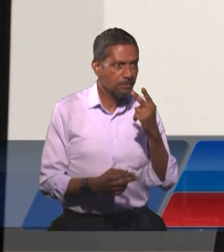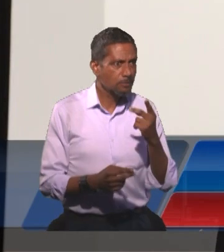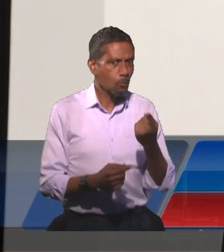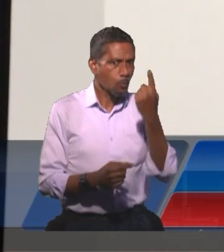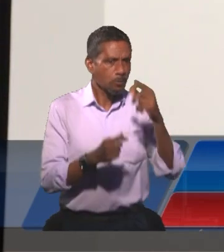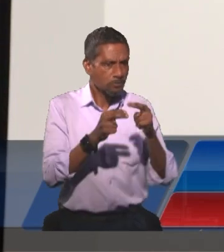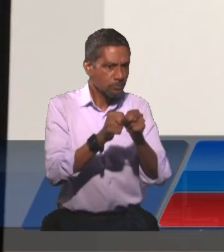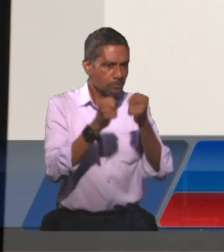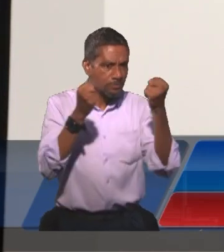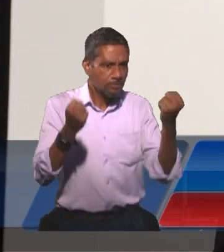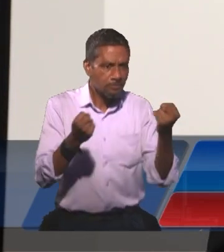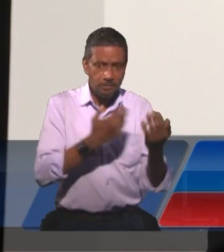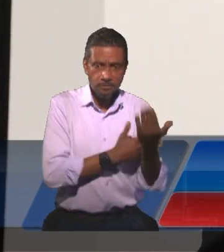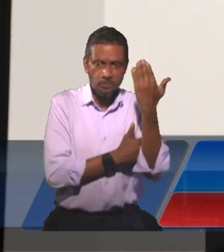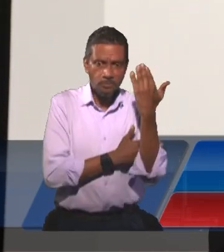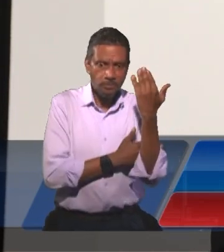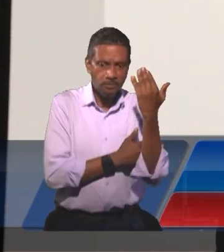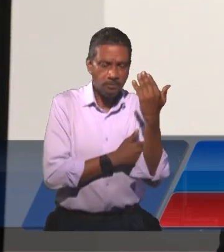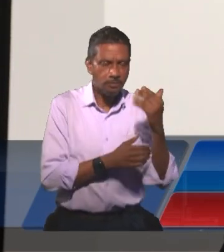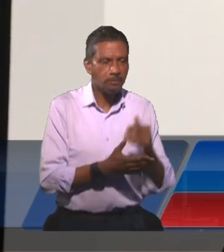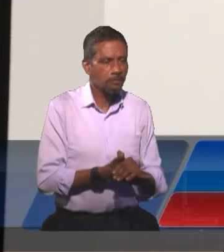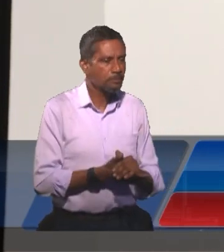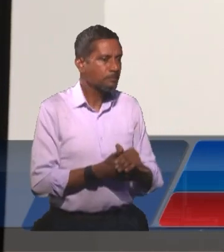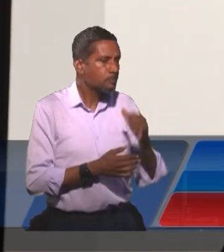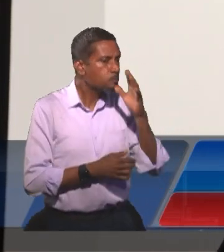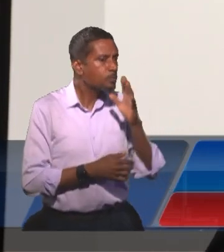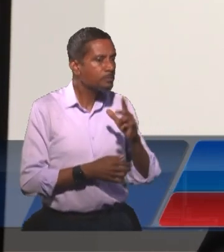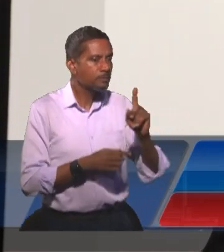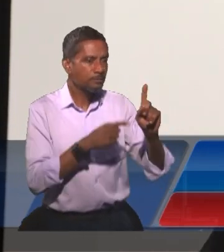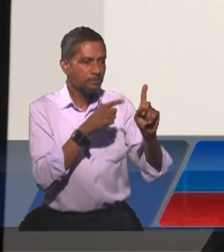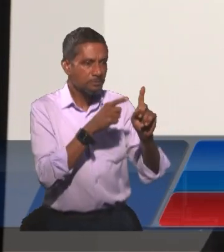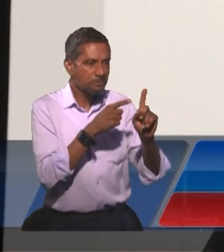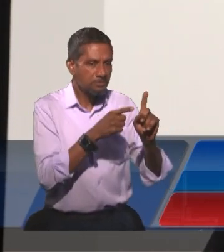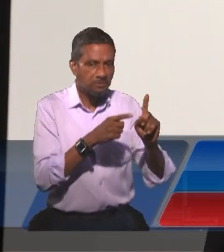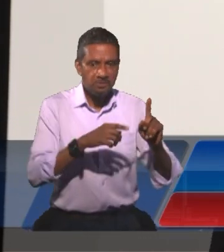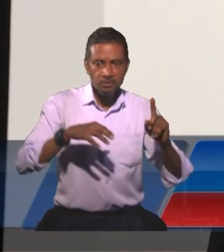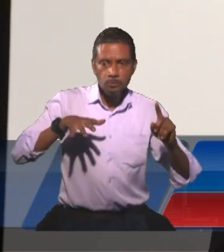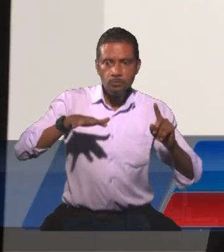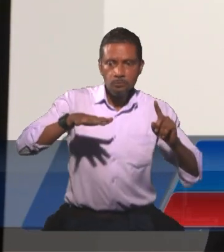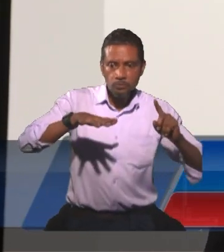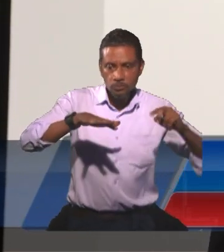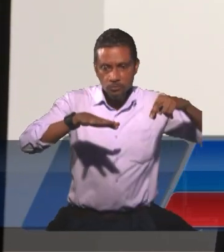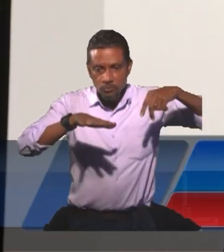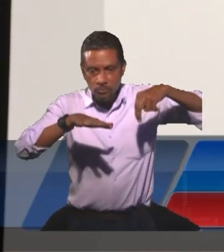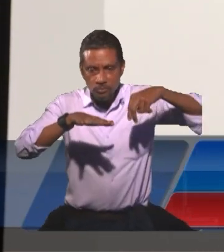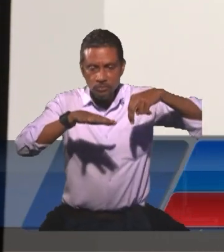lady wisely wearing tall boots and going into flood waters. That is what we need to do.